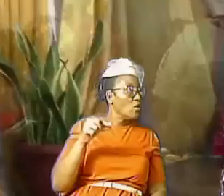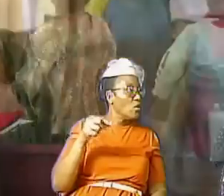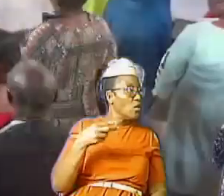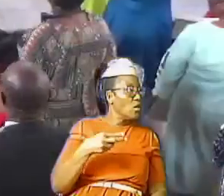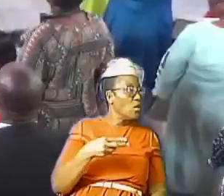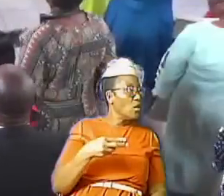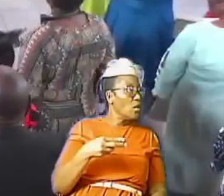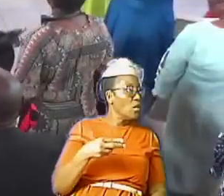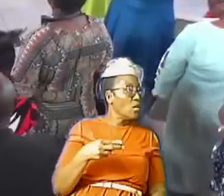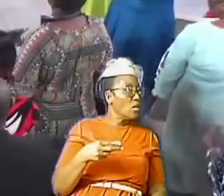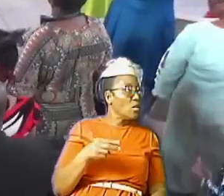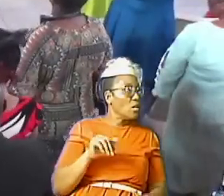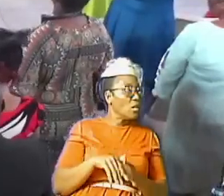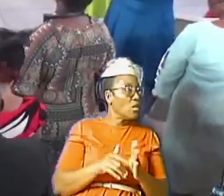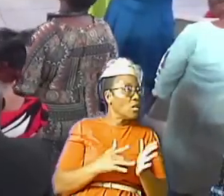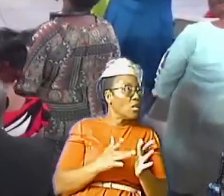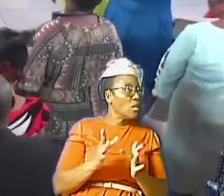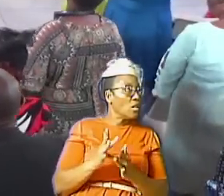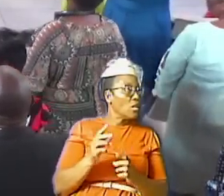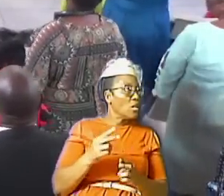name.